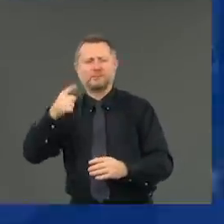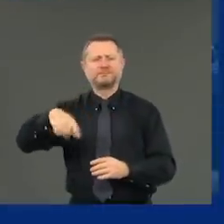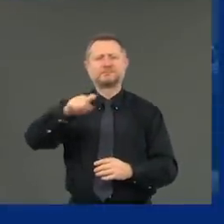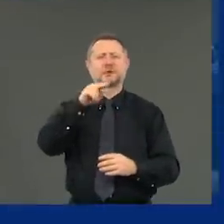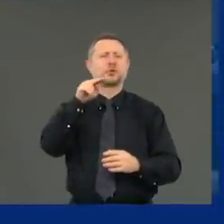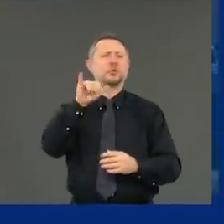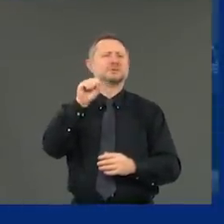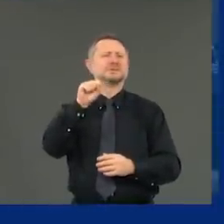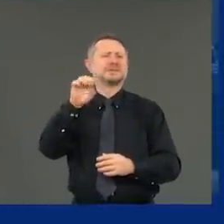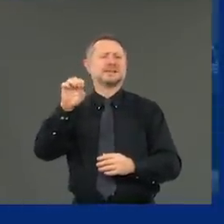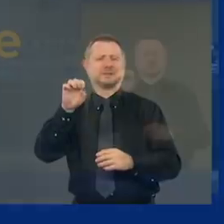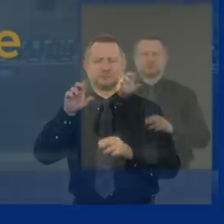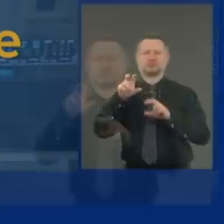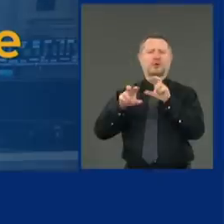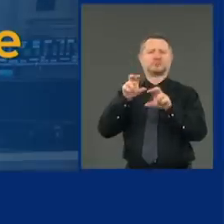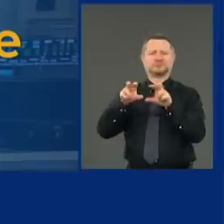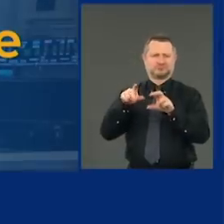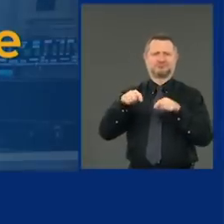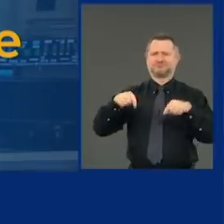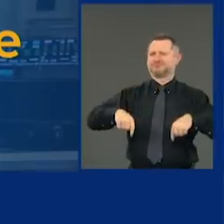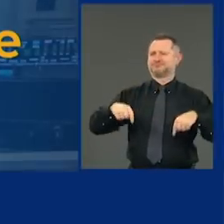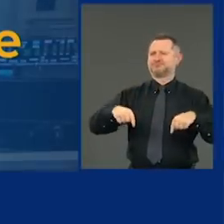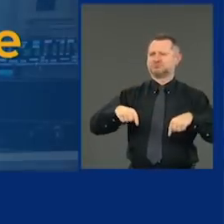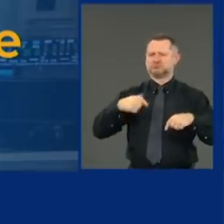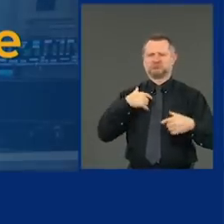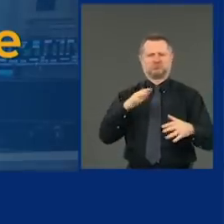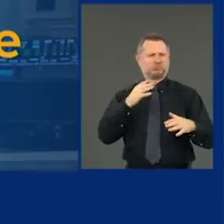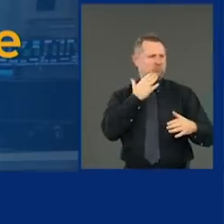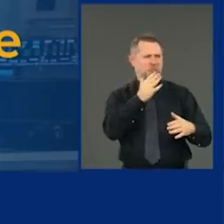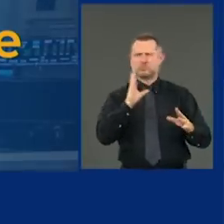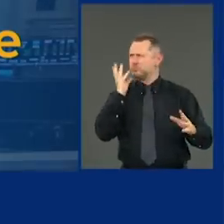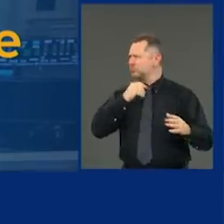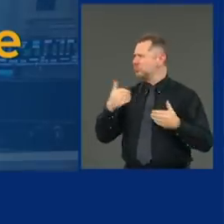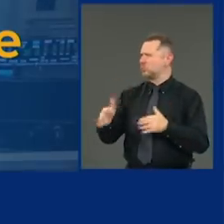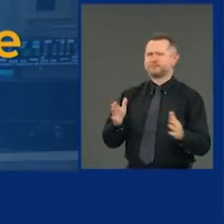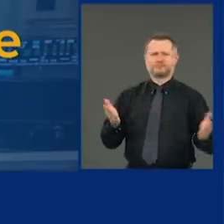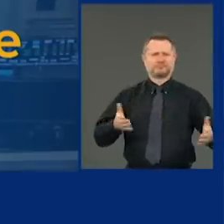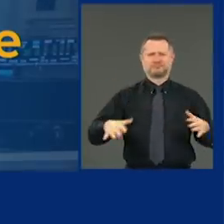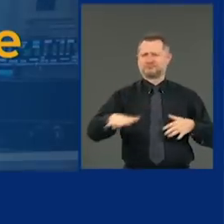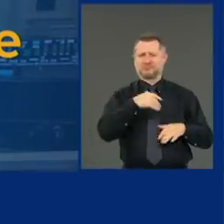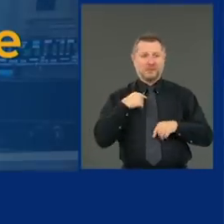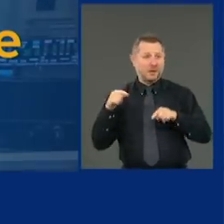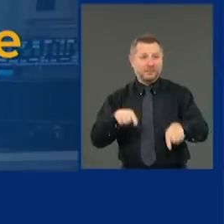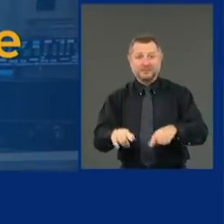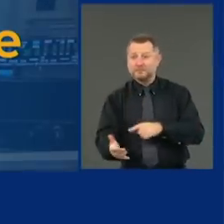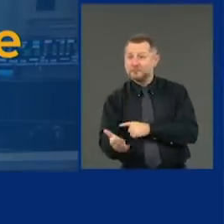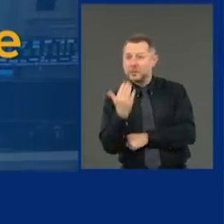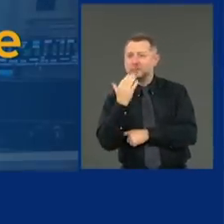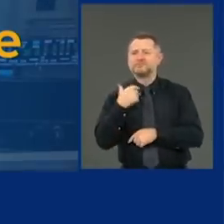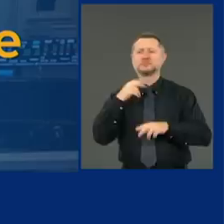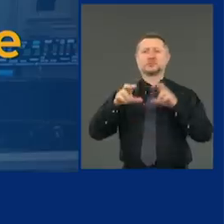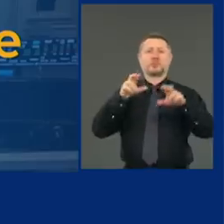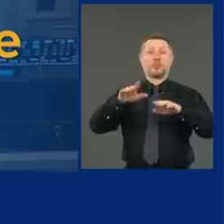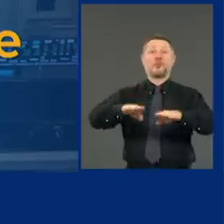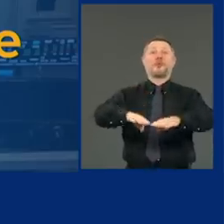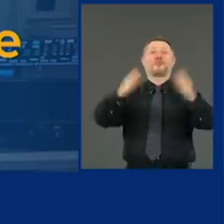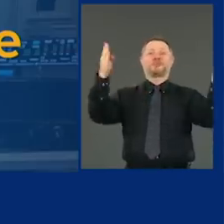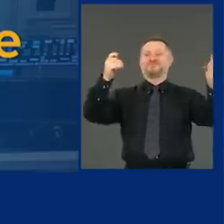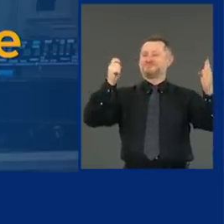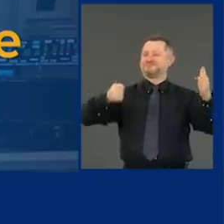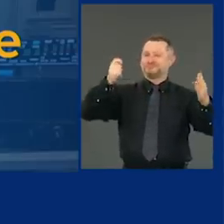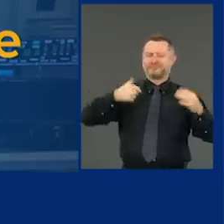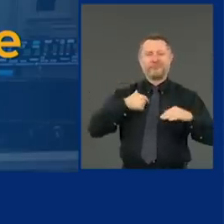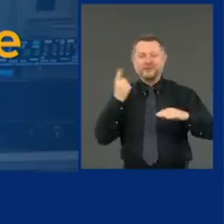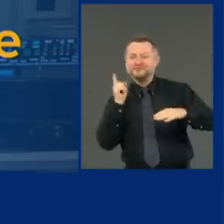room. I was here this morning. The stock market reopened today, so it's a pleasure to be here. I want to